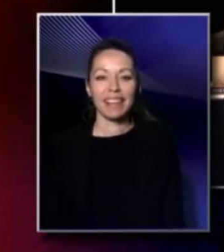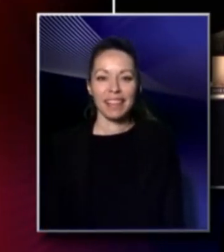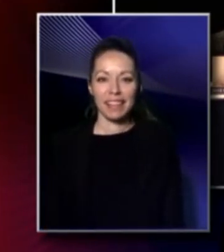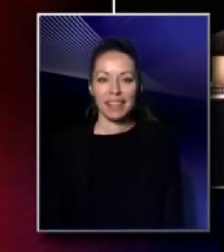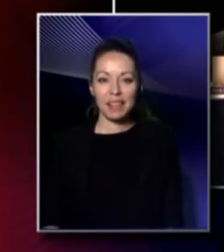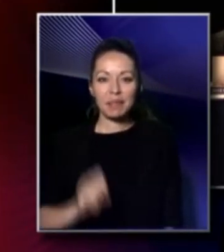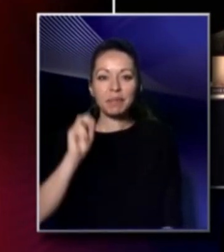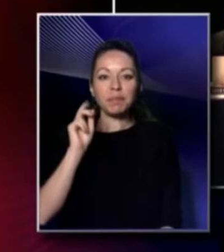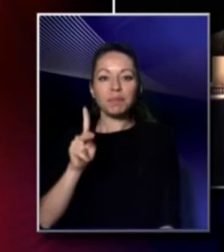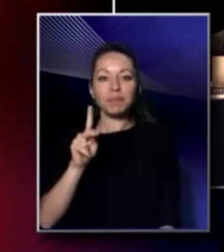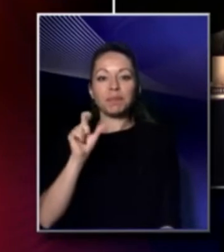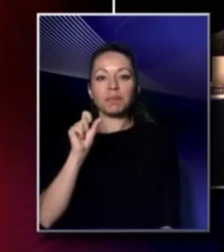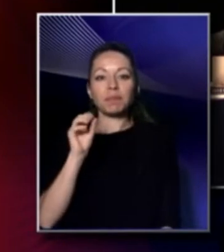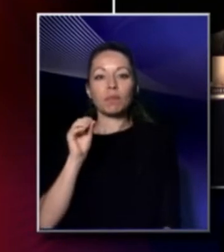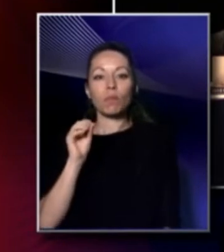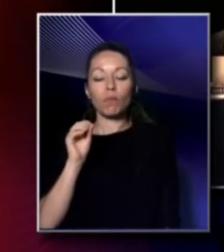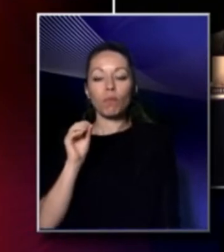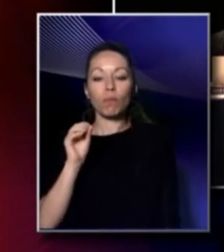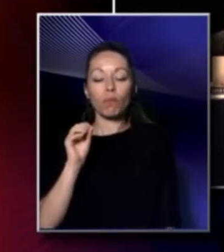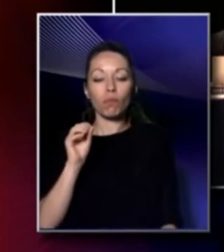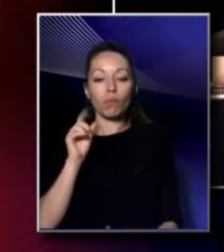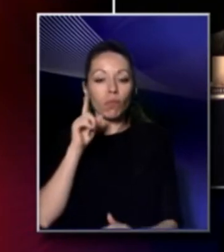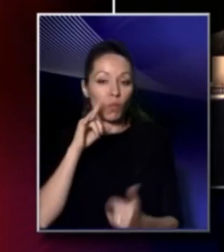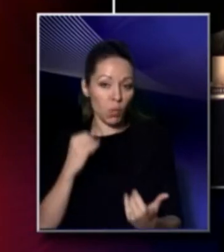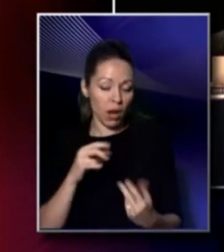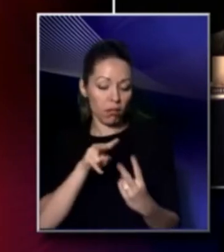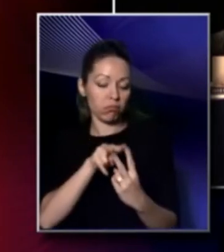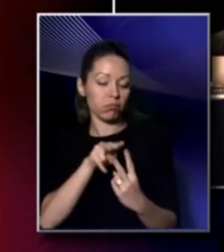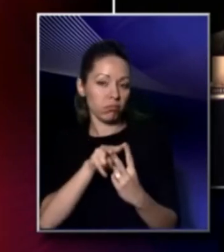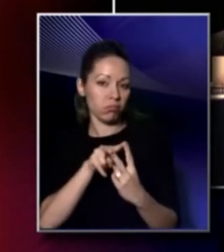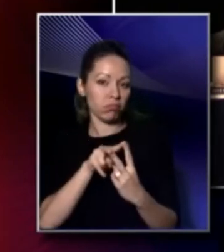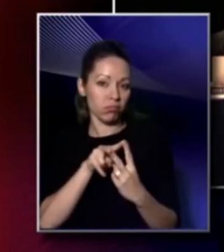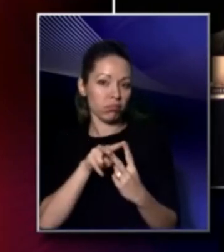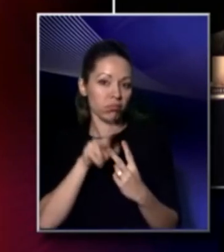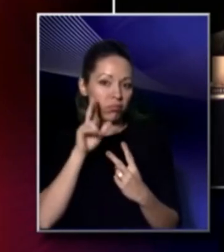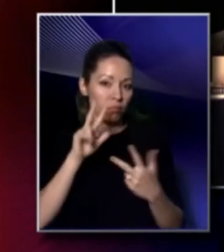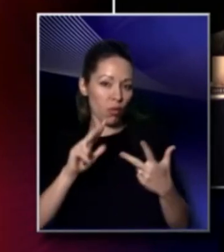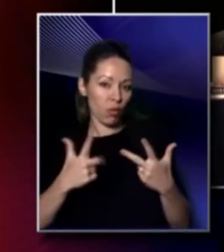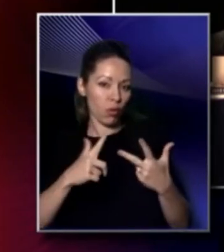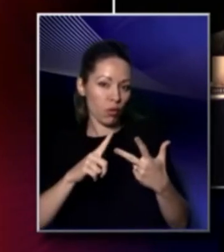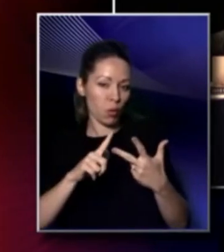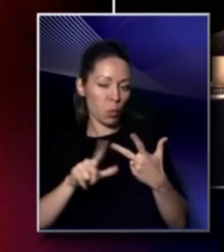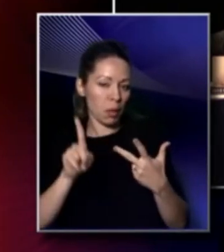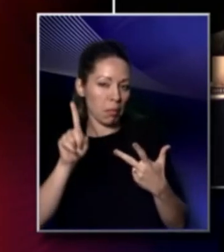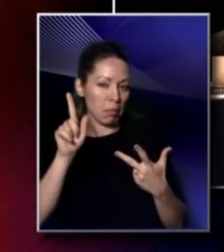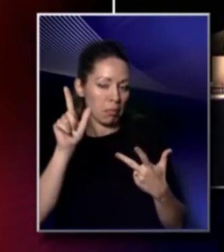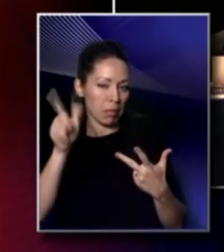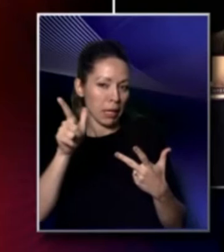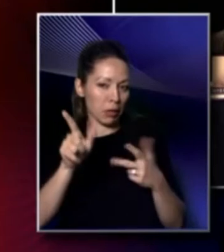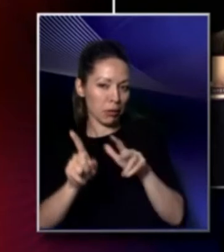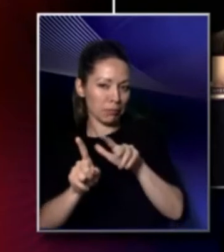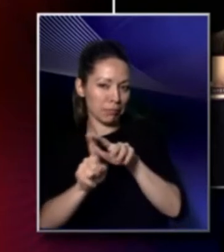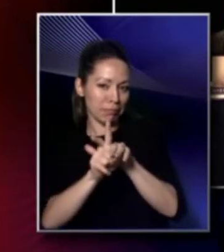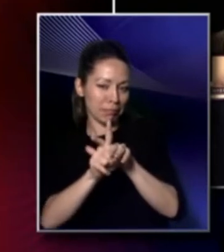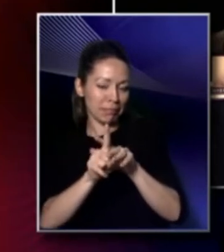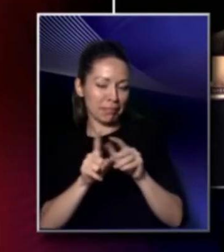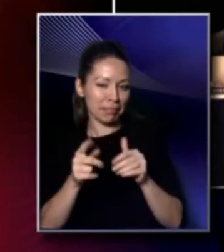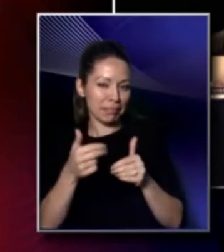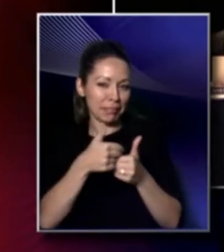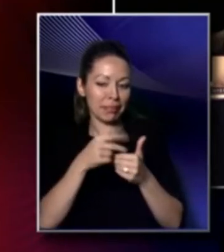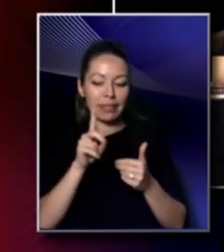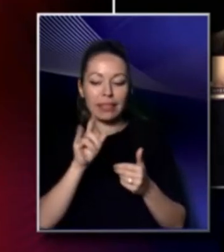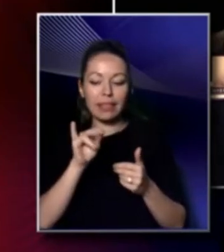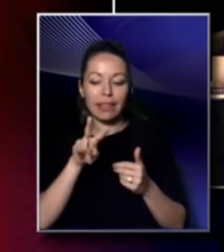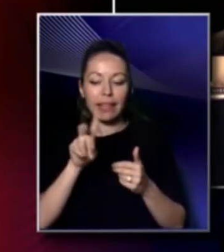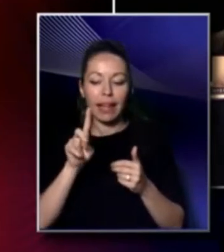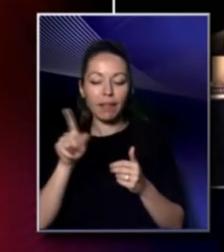All right, so as of now, it is going to be 2 members with a 3rd member to be named later. I'll leave, David,